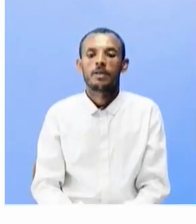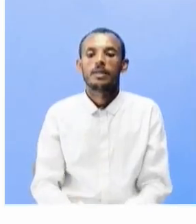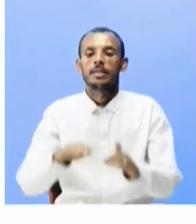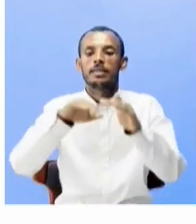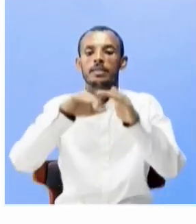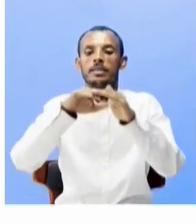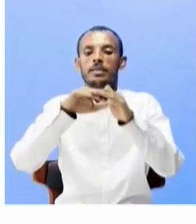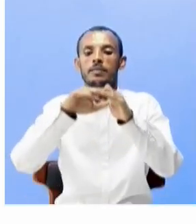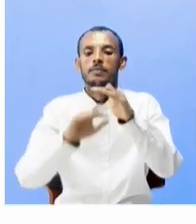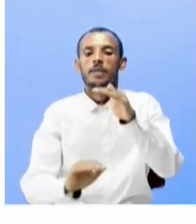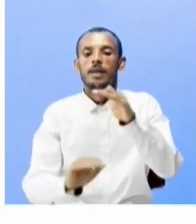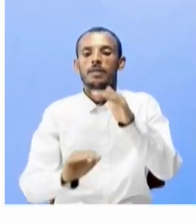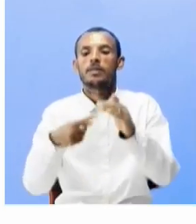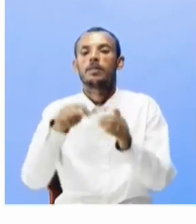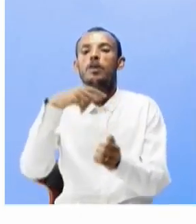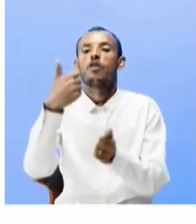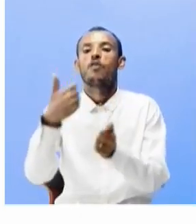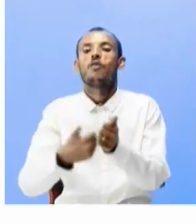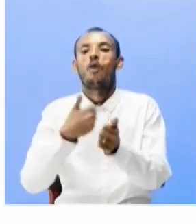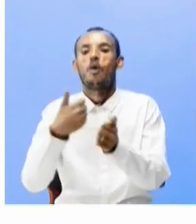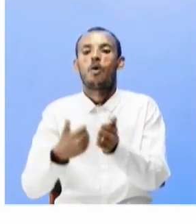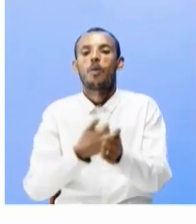Subtract the following.